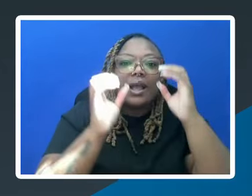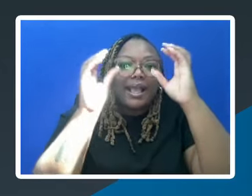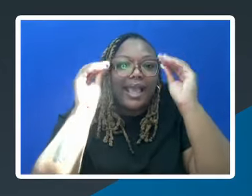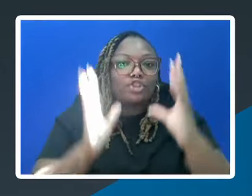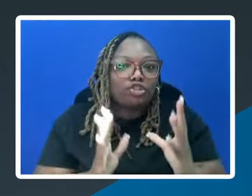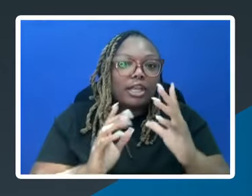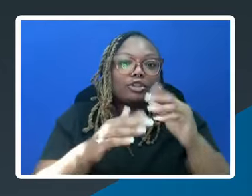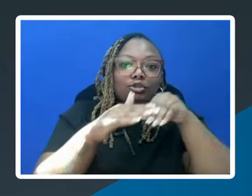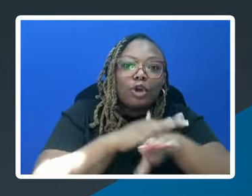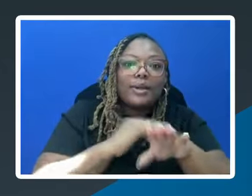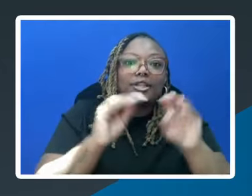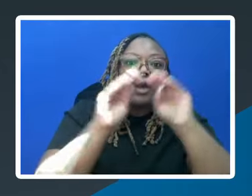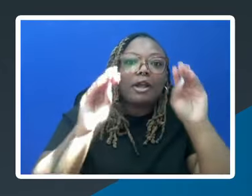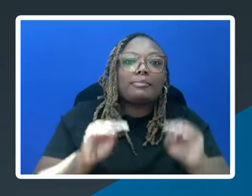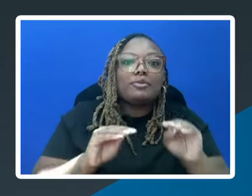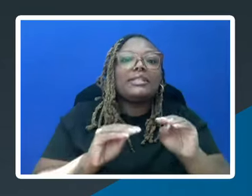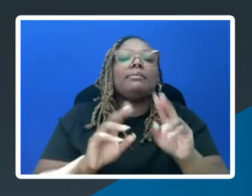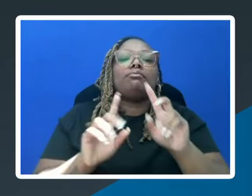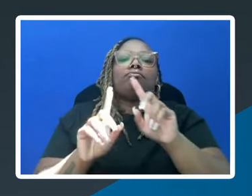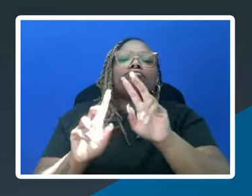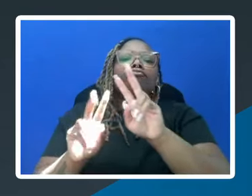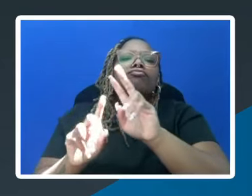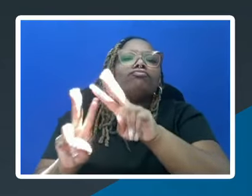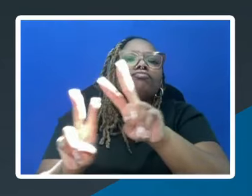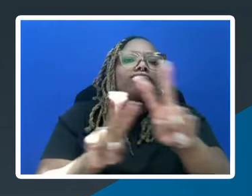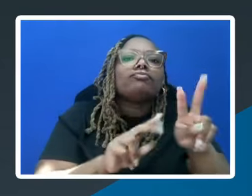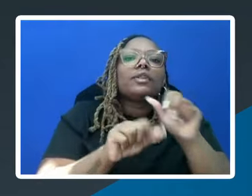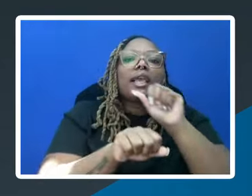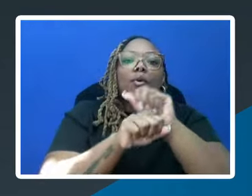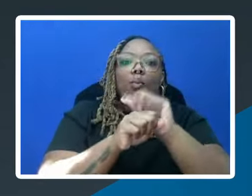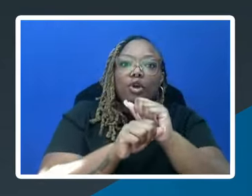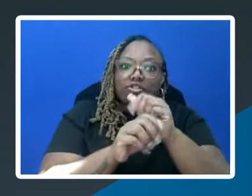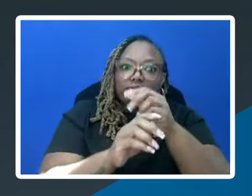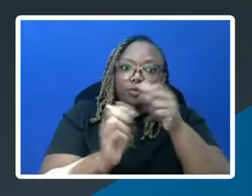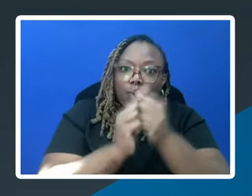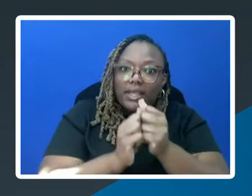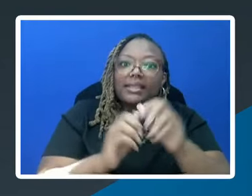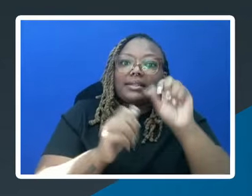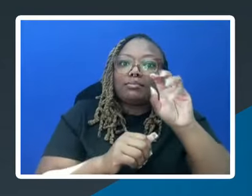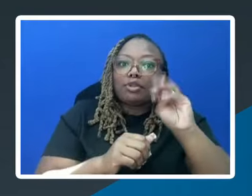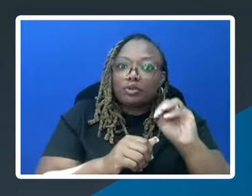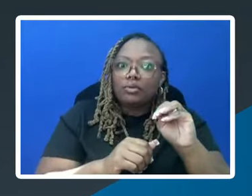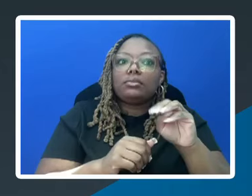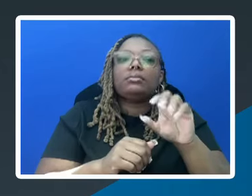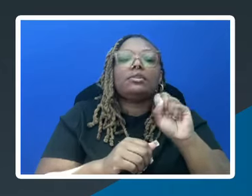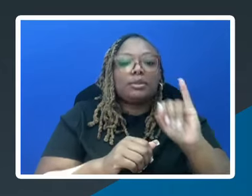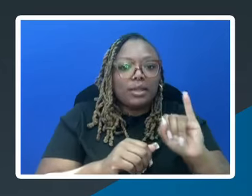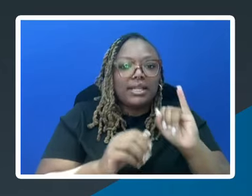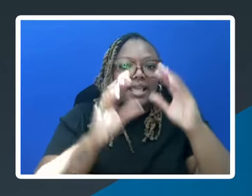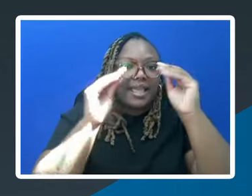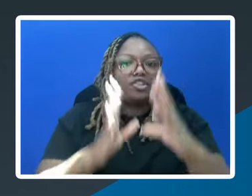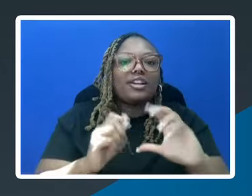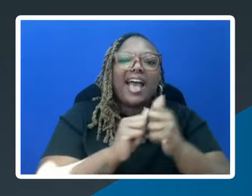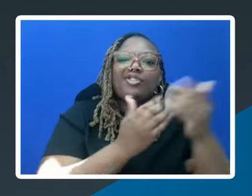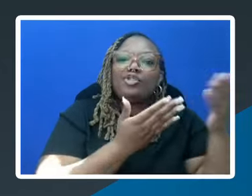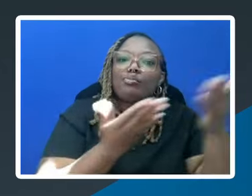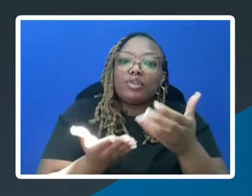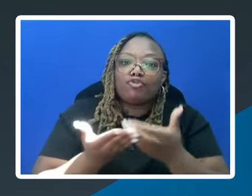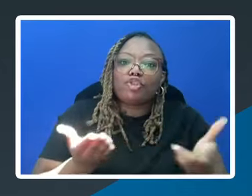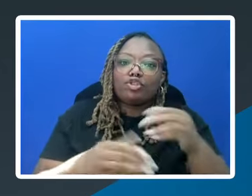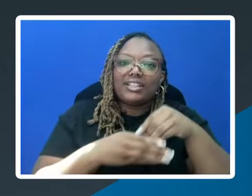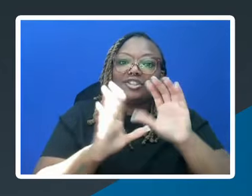museum spaces and work directly with Smithsonian educators to learn how to bring those resources into your classroom. So today,